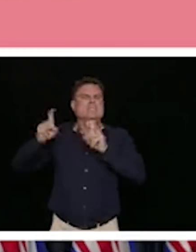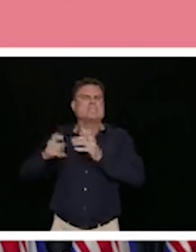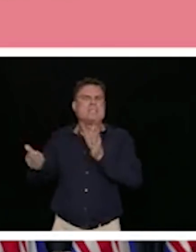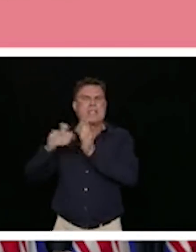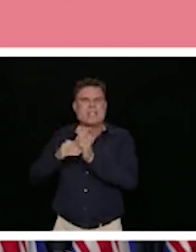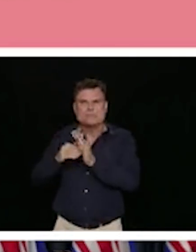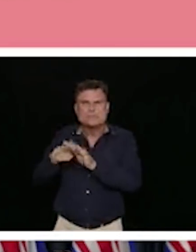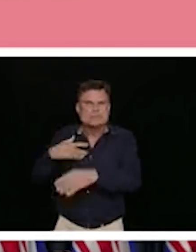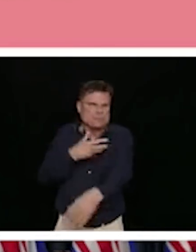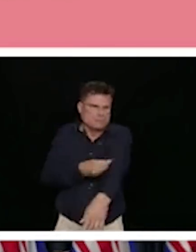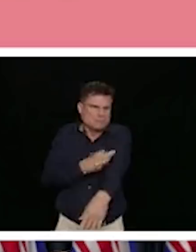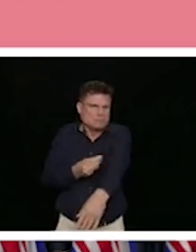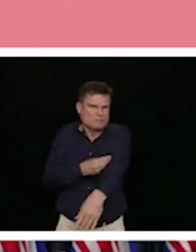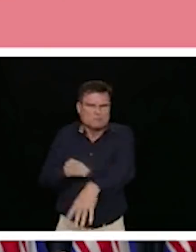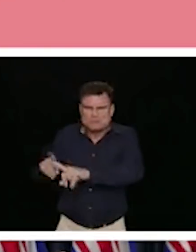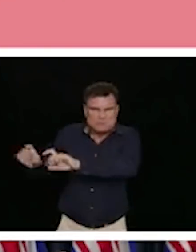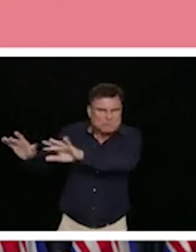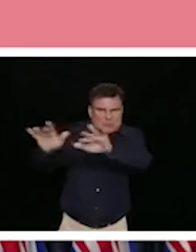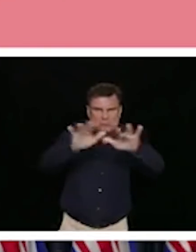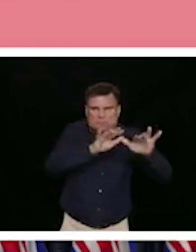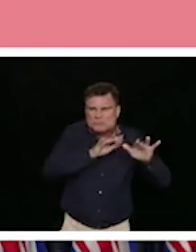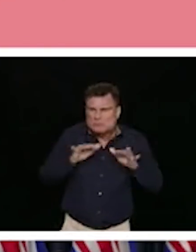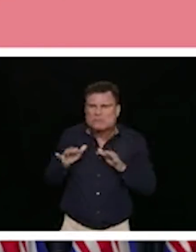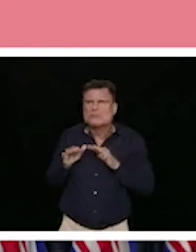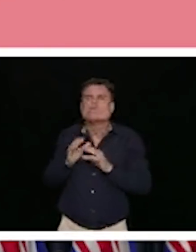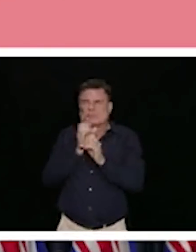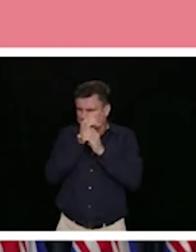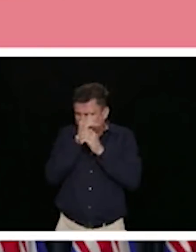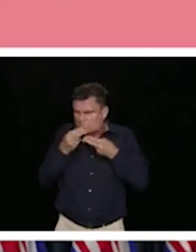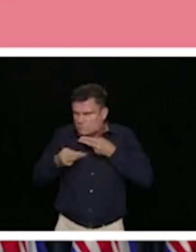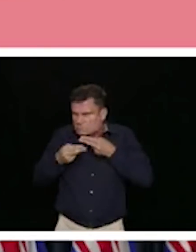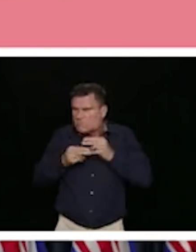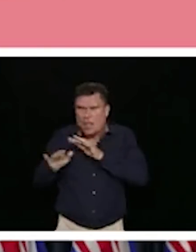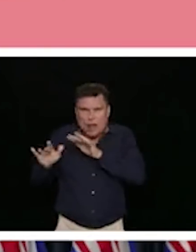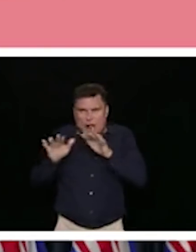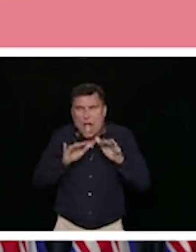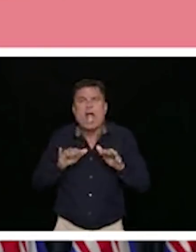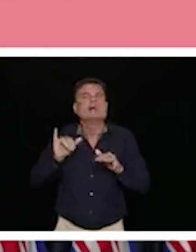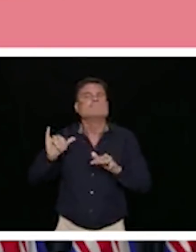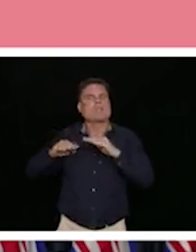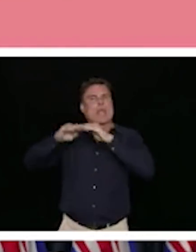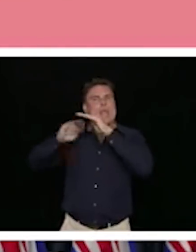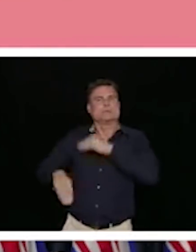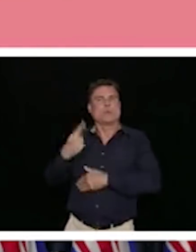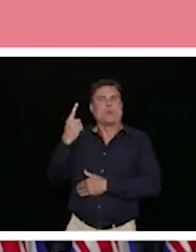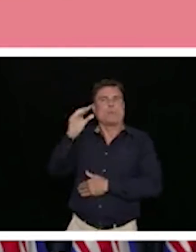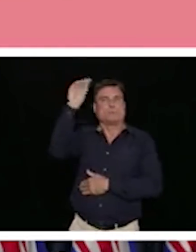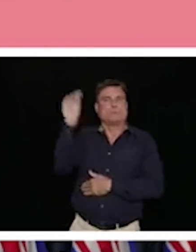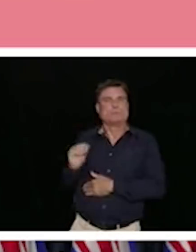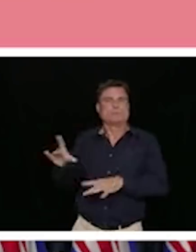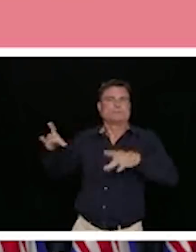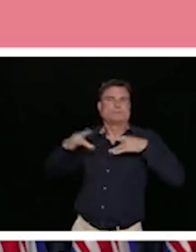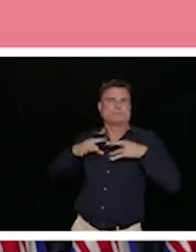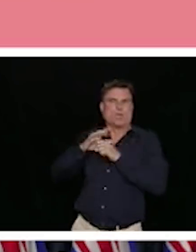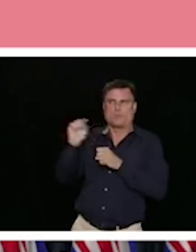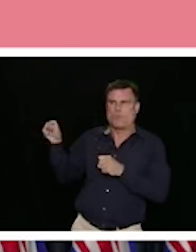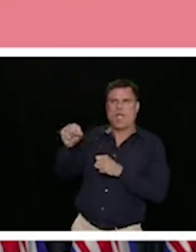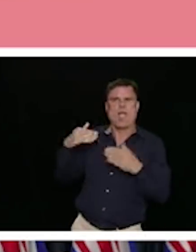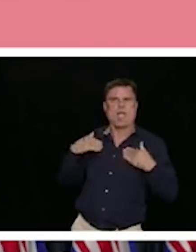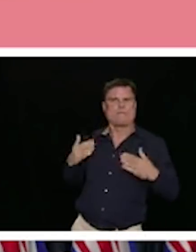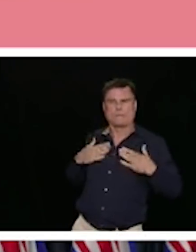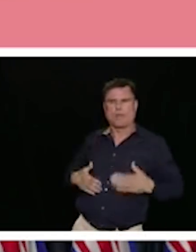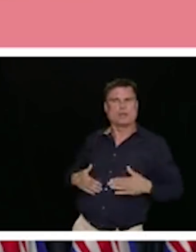area where we know we've had the most cases of COVID-19. So this is the highest risk area in the province, and those were tested at 2